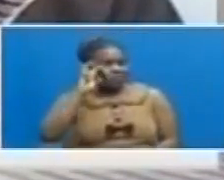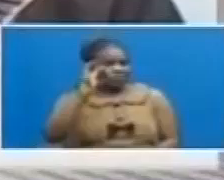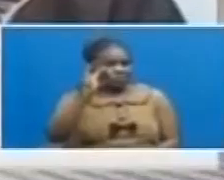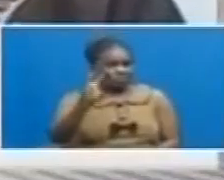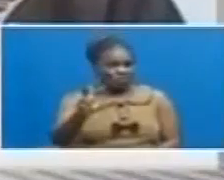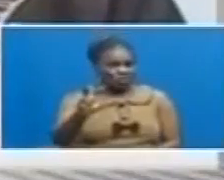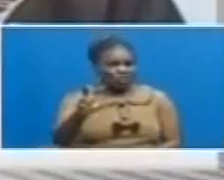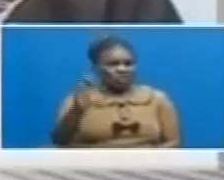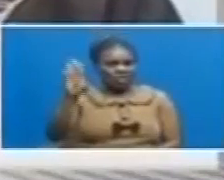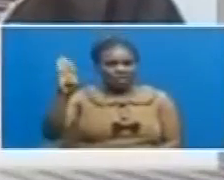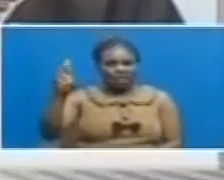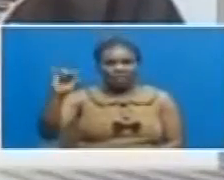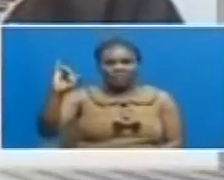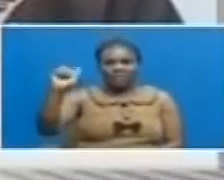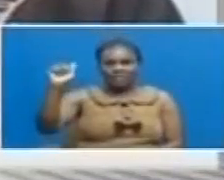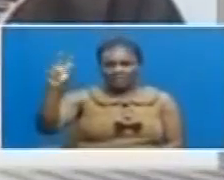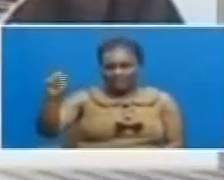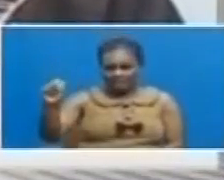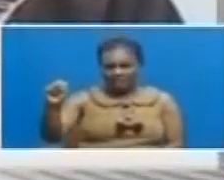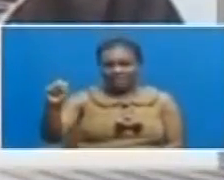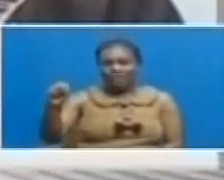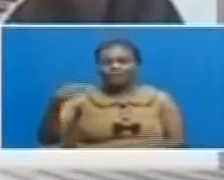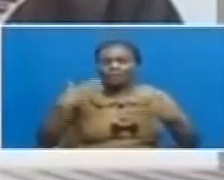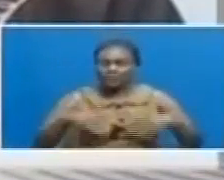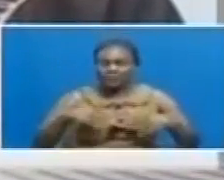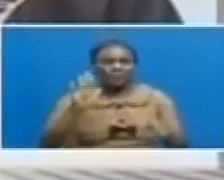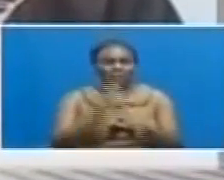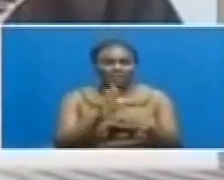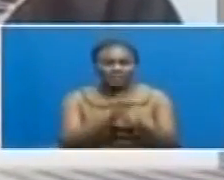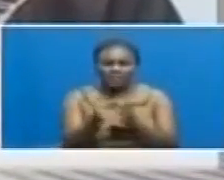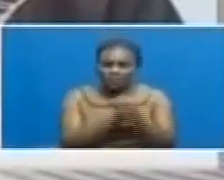watching Brian, our guest anchor. He's left so many people inspired.